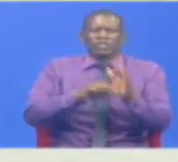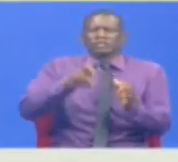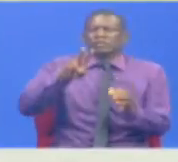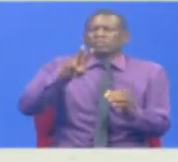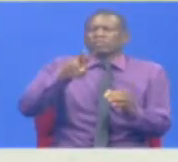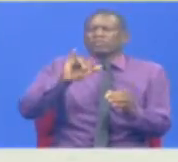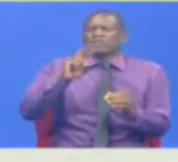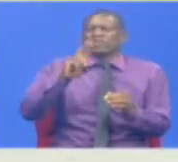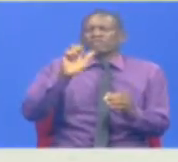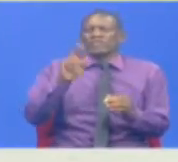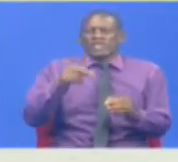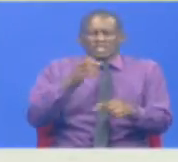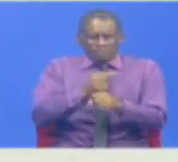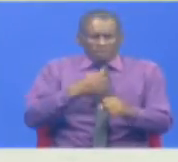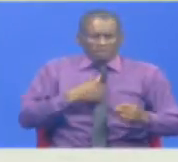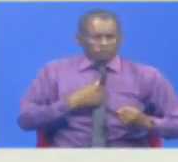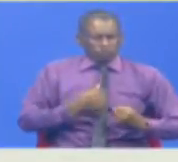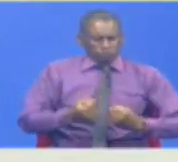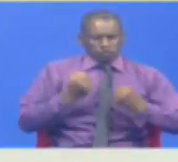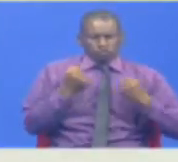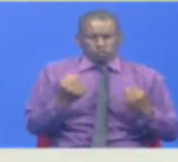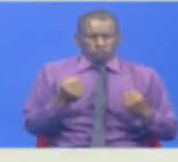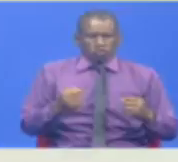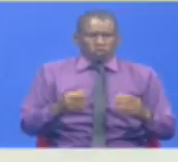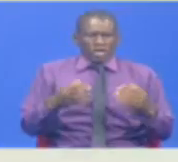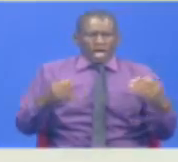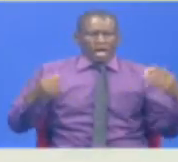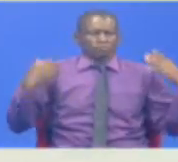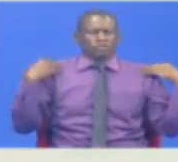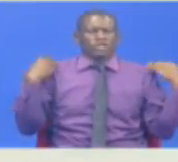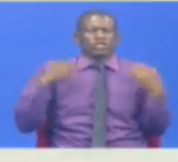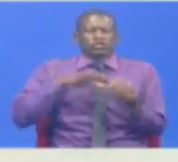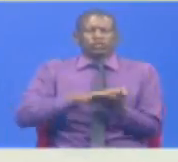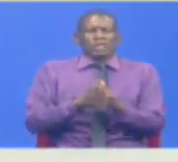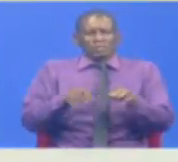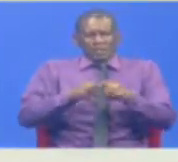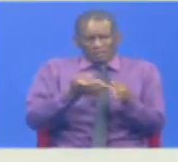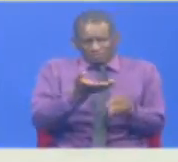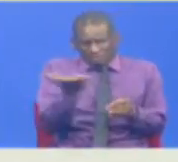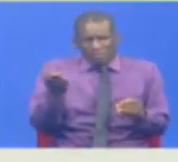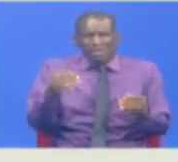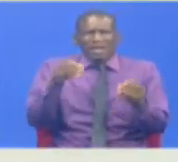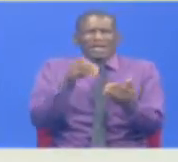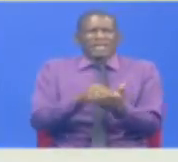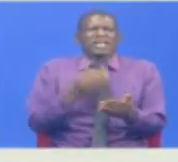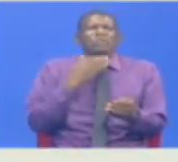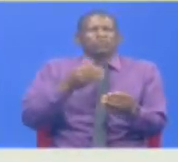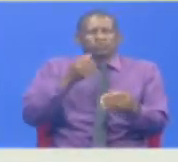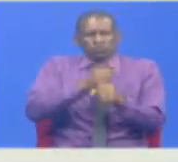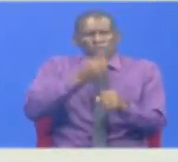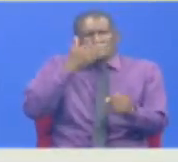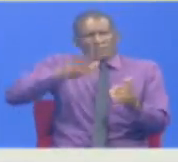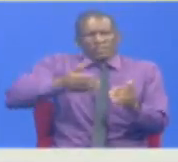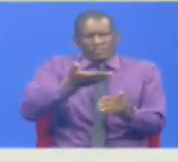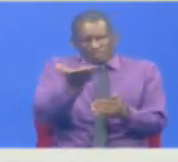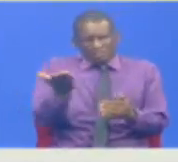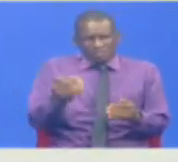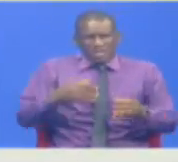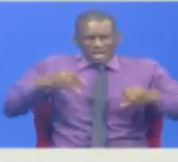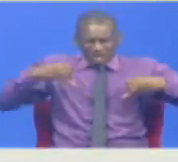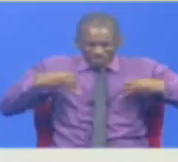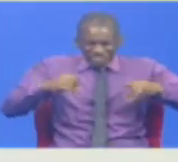sasa niwe na nguvu sana, kutrain juu, mimi nataka niwe kama wao, na tena hata nipite wao. Mimi nitajaribu sasa maybe next